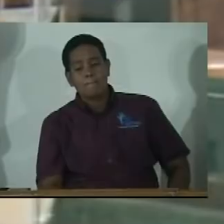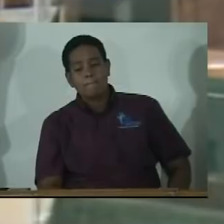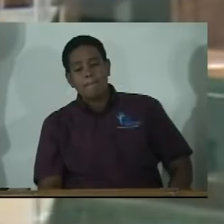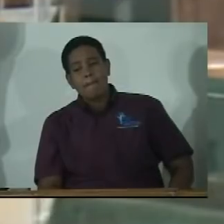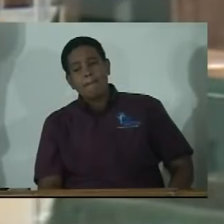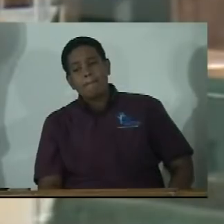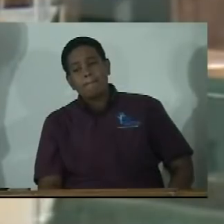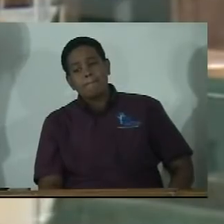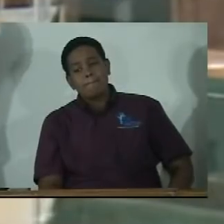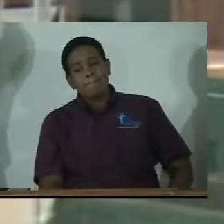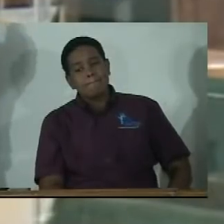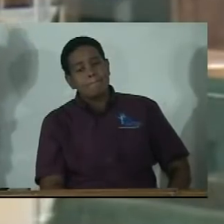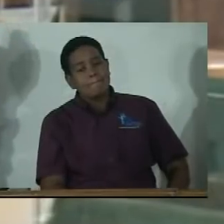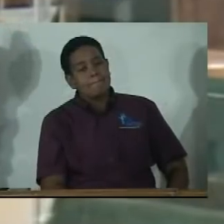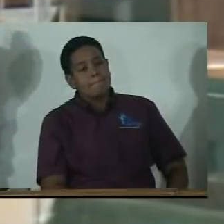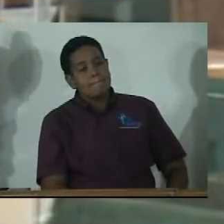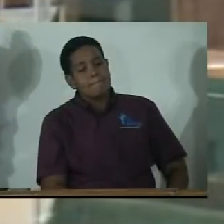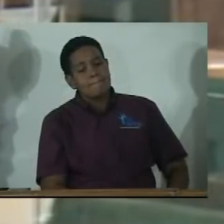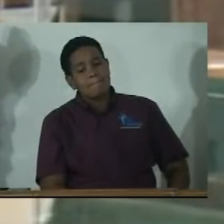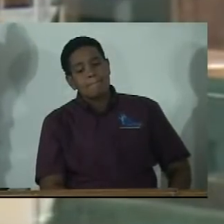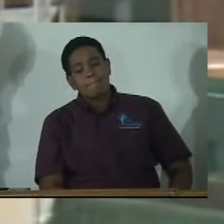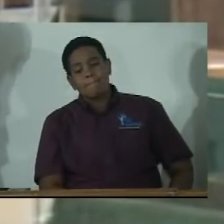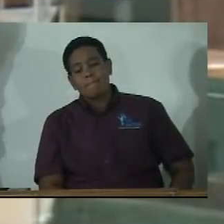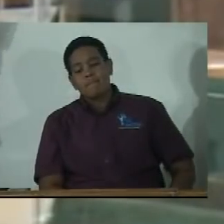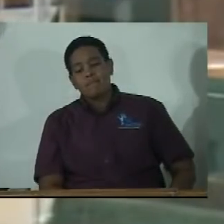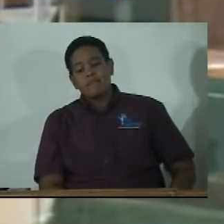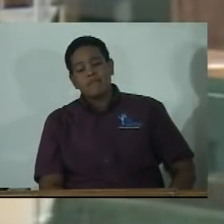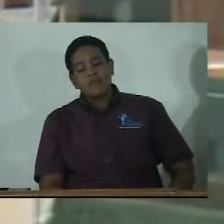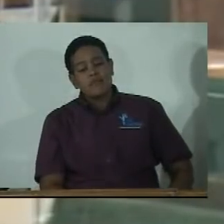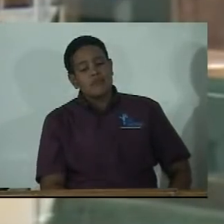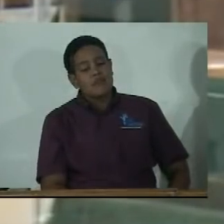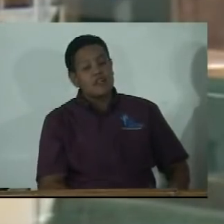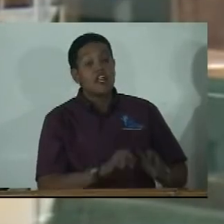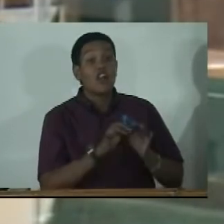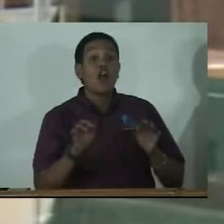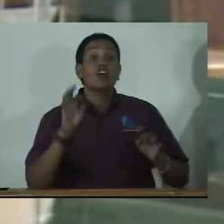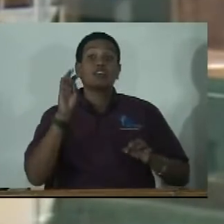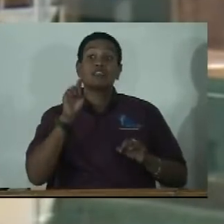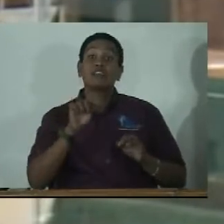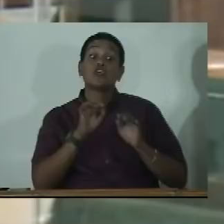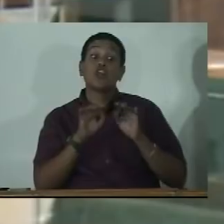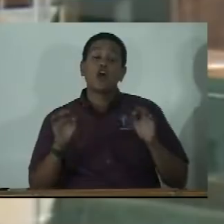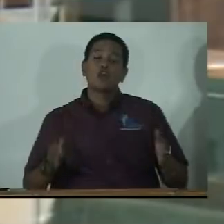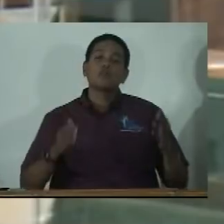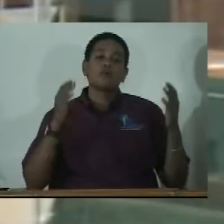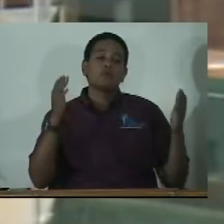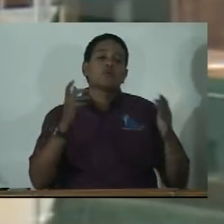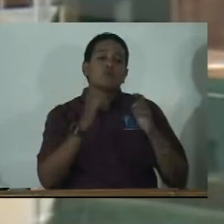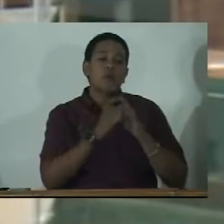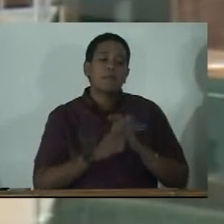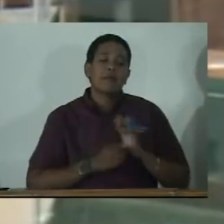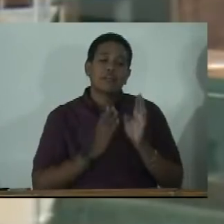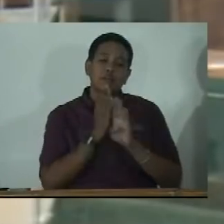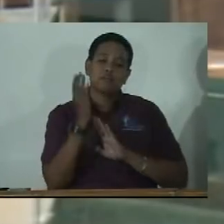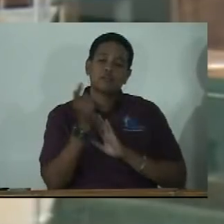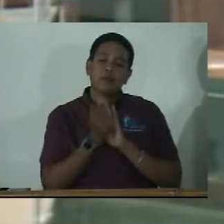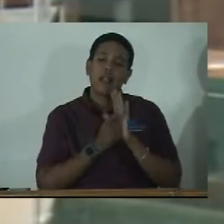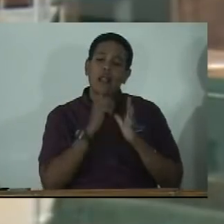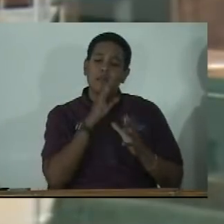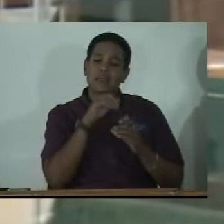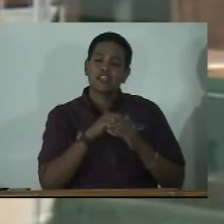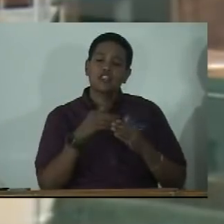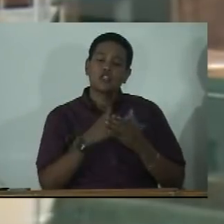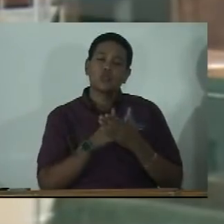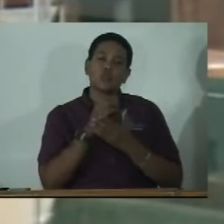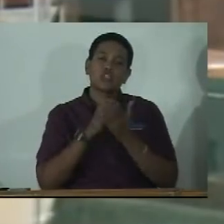Clause 6. This clause proposes to amend the Principal Act by inserting a new Section